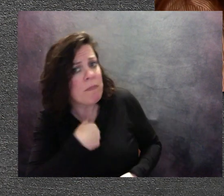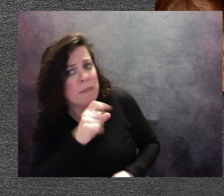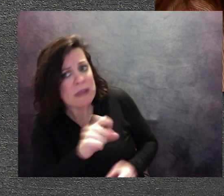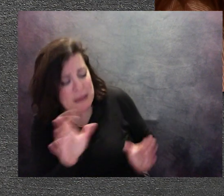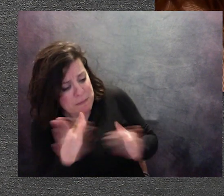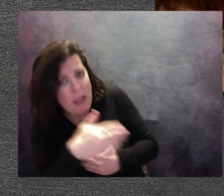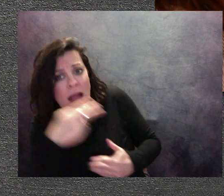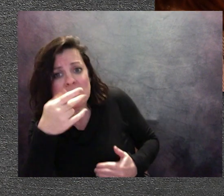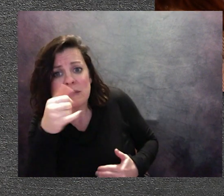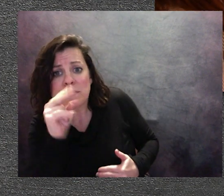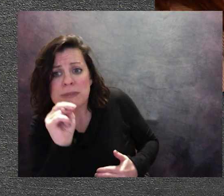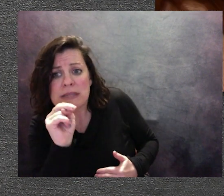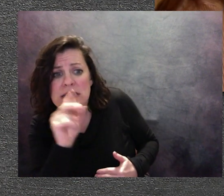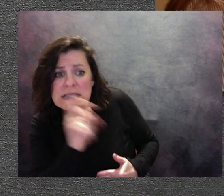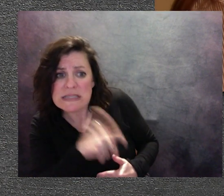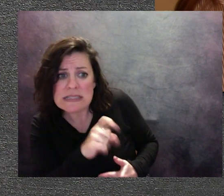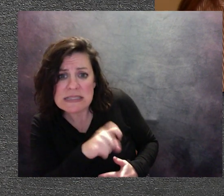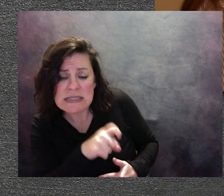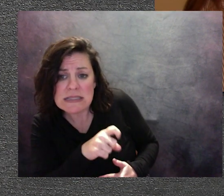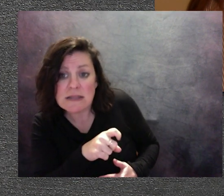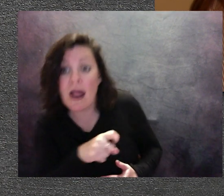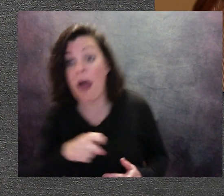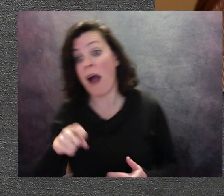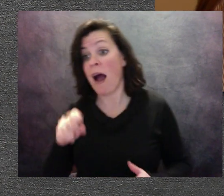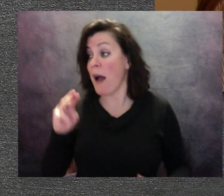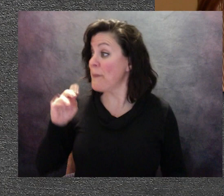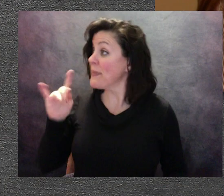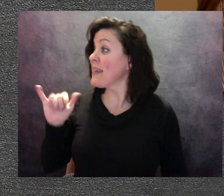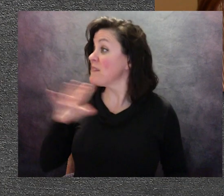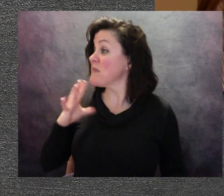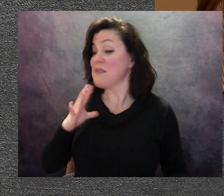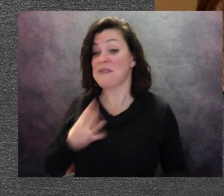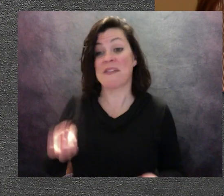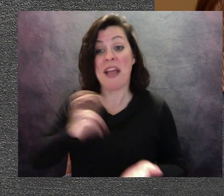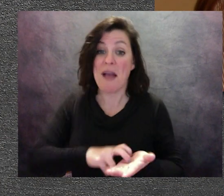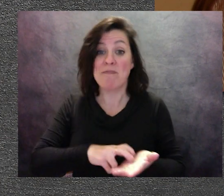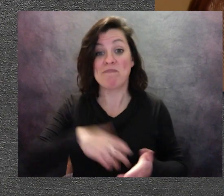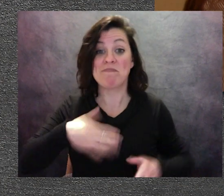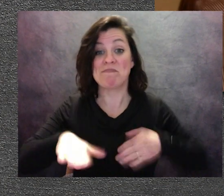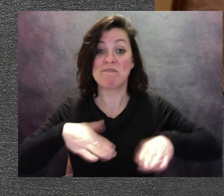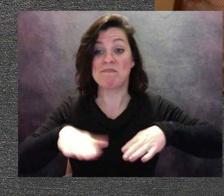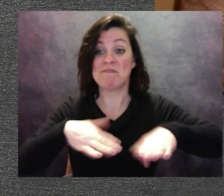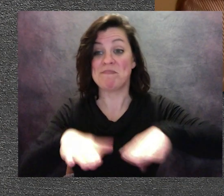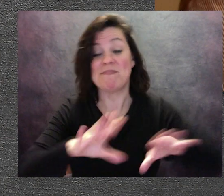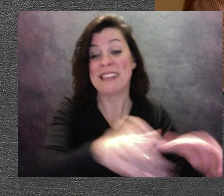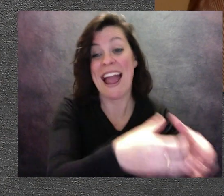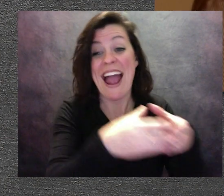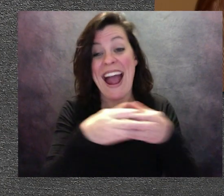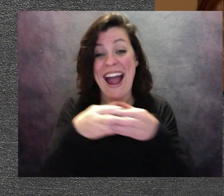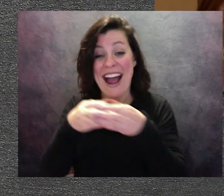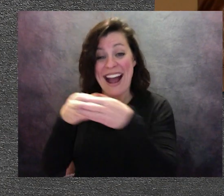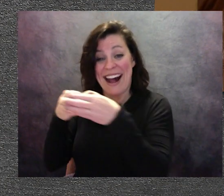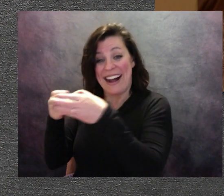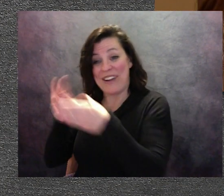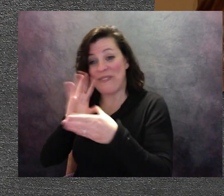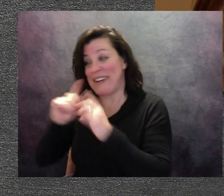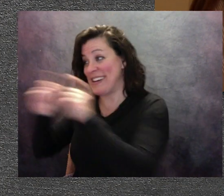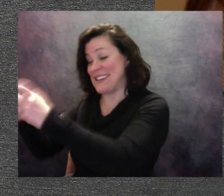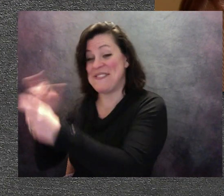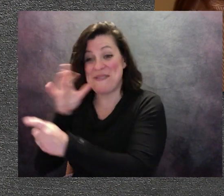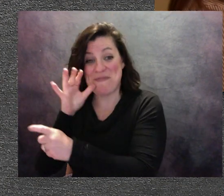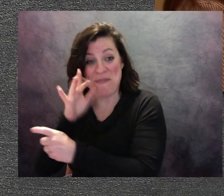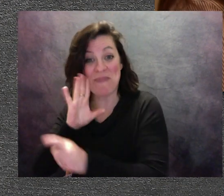of pins. Mickey leaves his book and gets the box of pins. He runs to give them to his